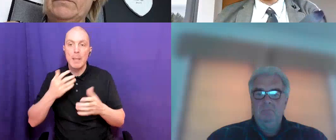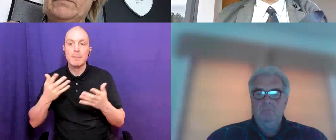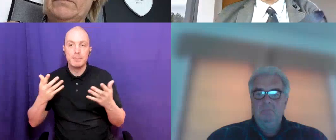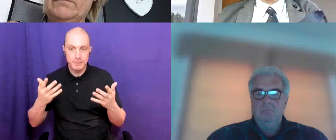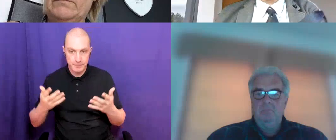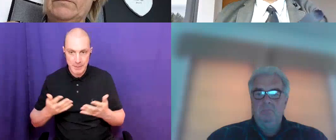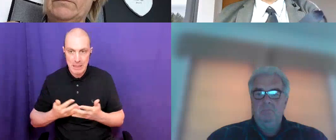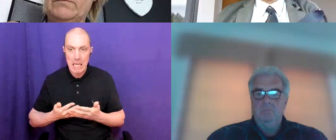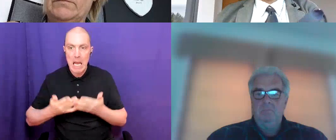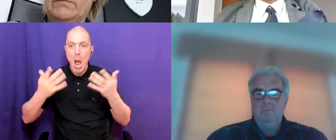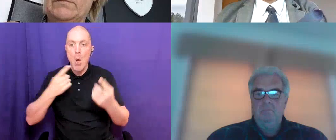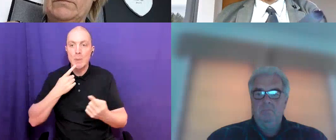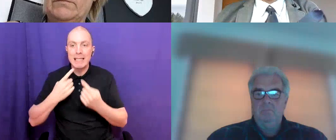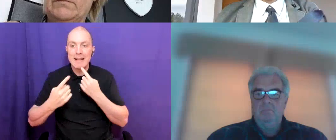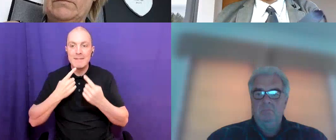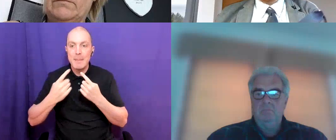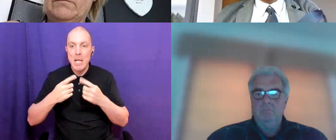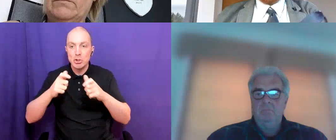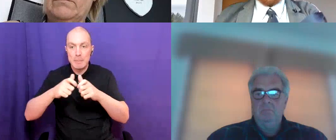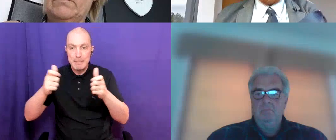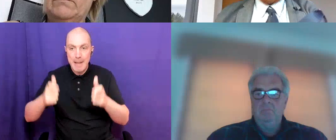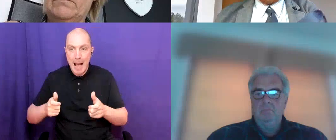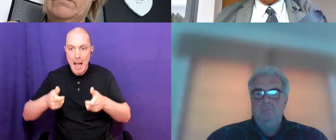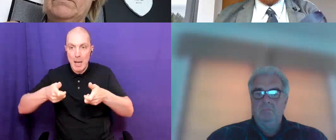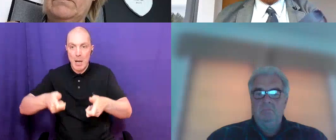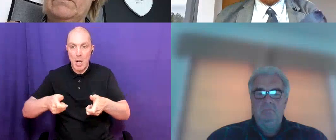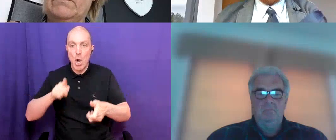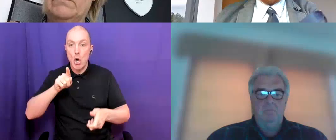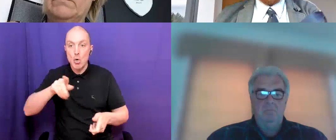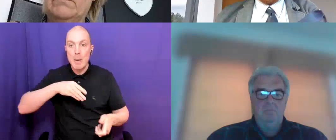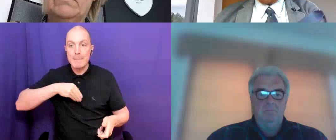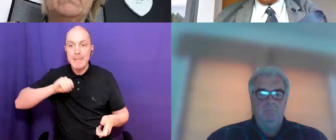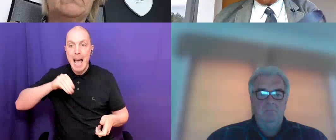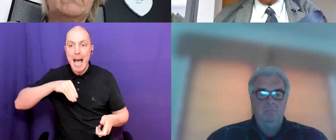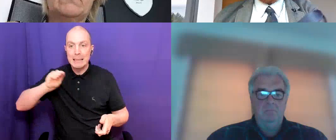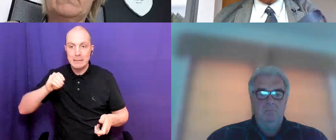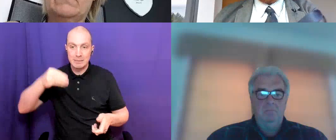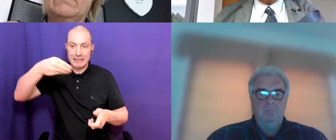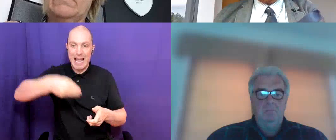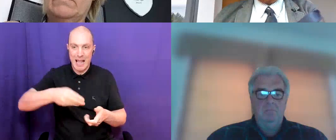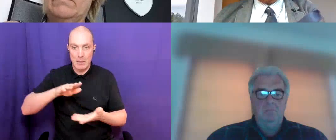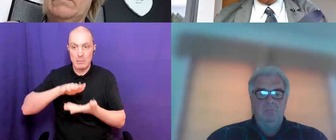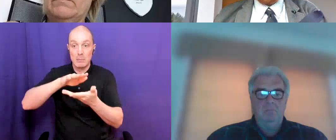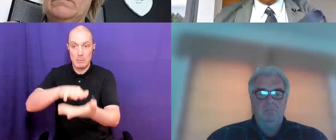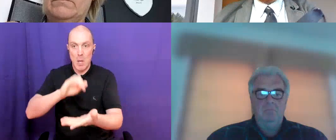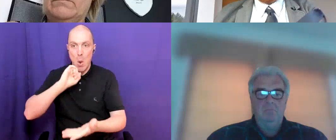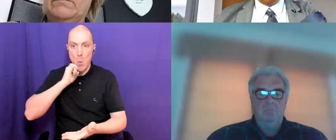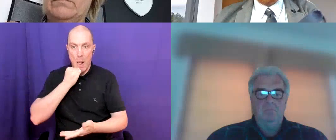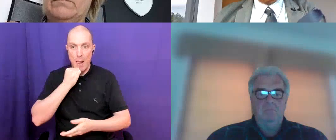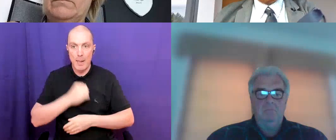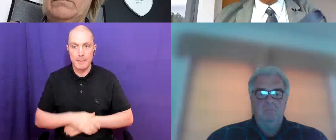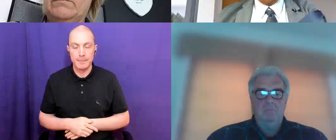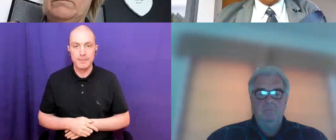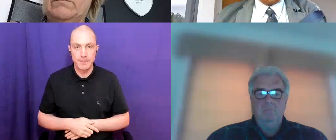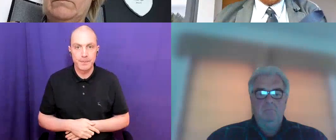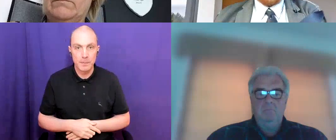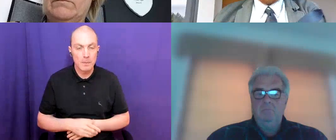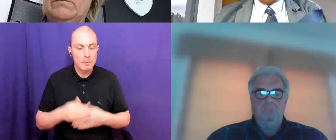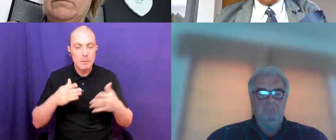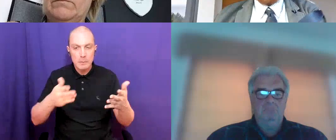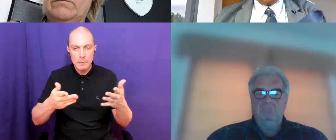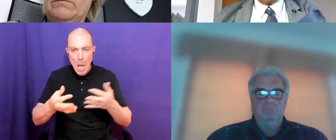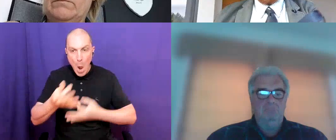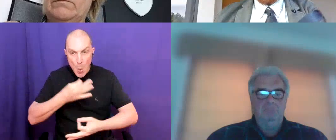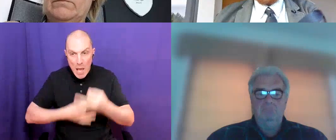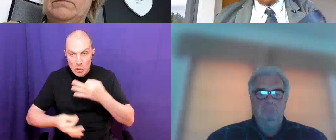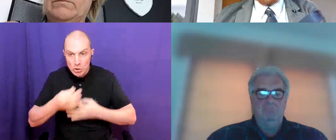you'll receive with your passes. Okay, I'll just stop there, just check if there's any hands or any questions on the